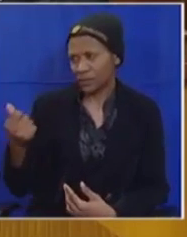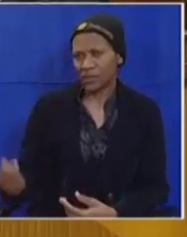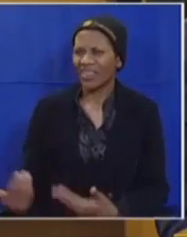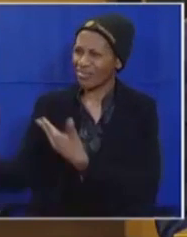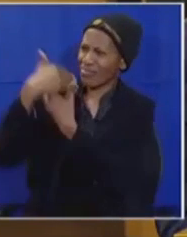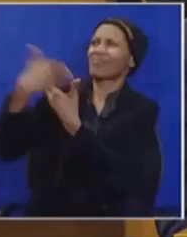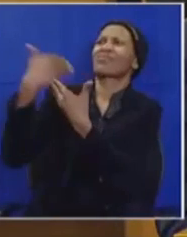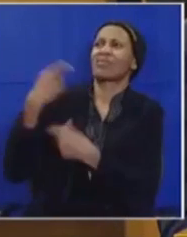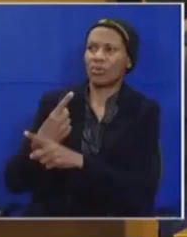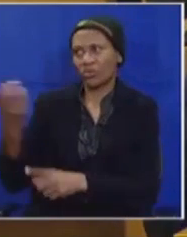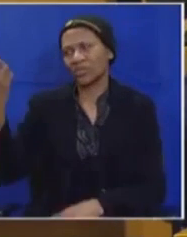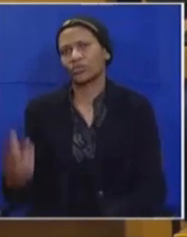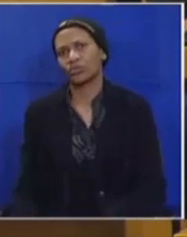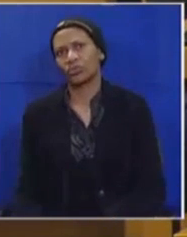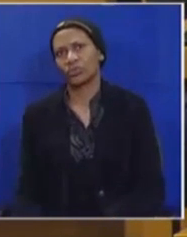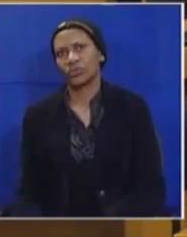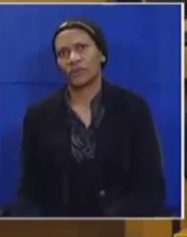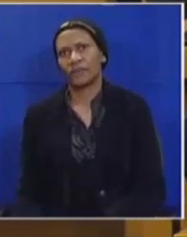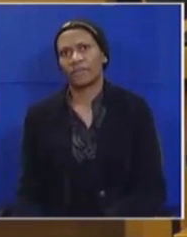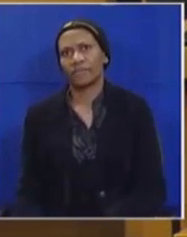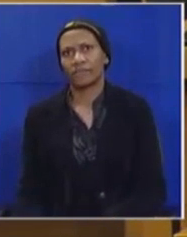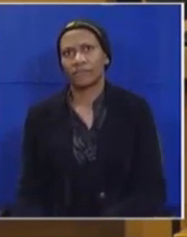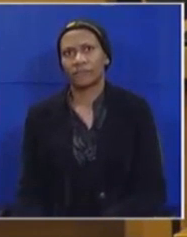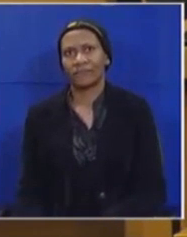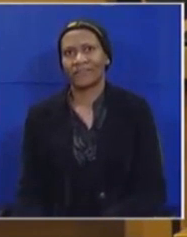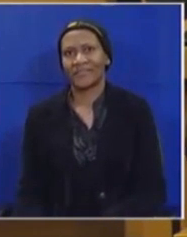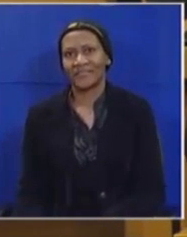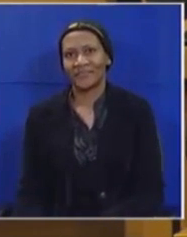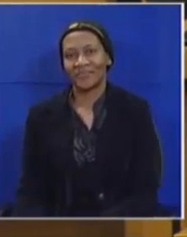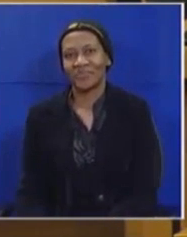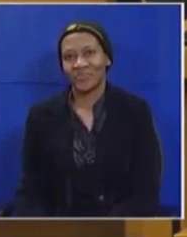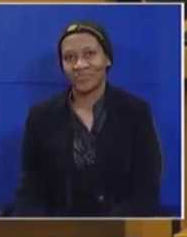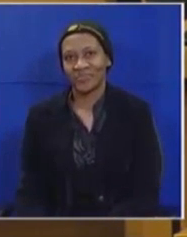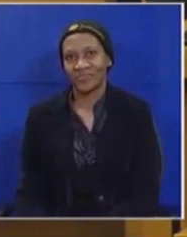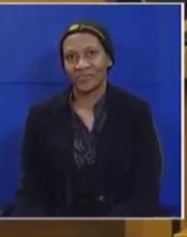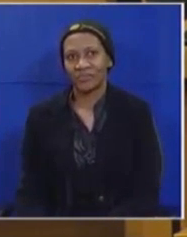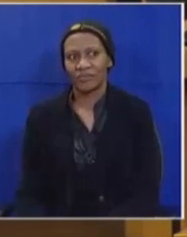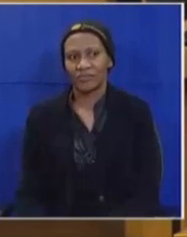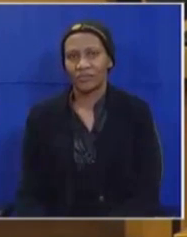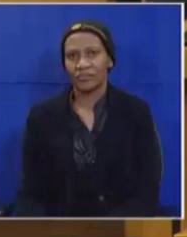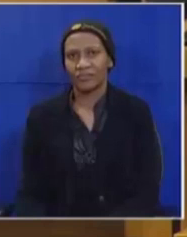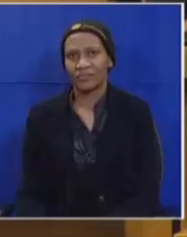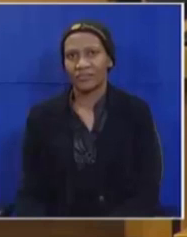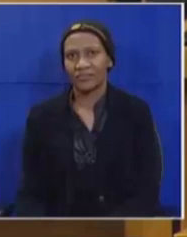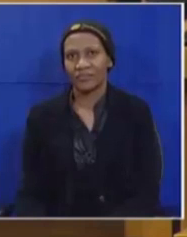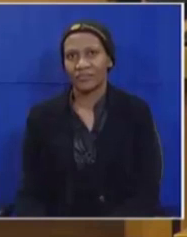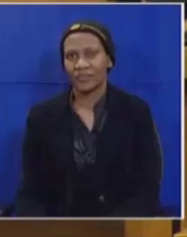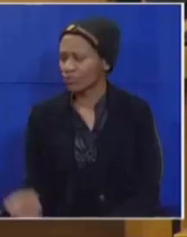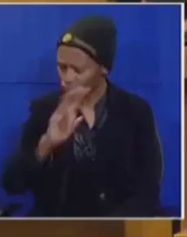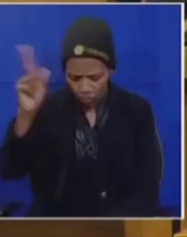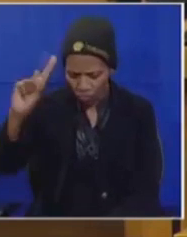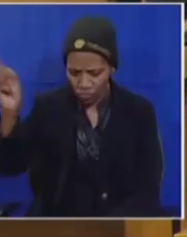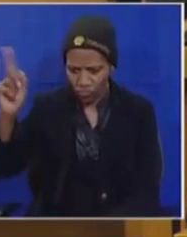Unphazamsa call when I stand up here. Honorable member, in the No, first place, you Tata, have said yourself you've written to me No, in